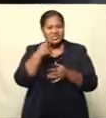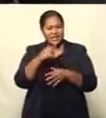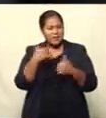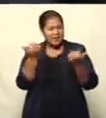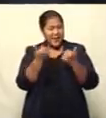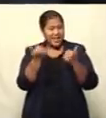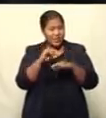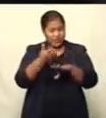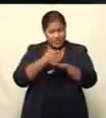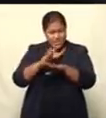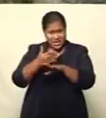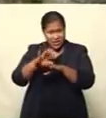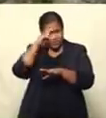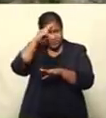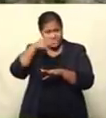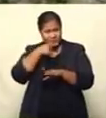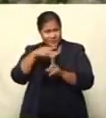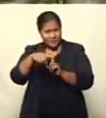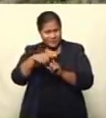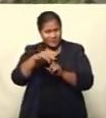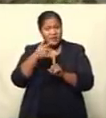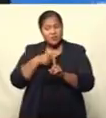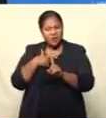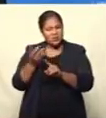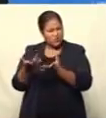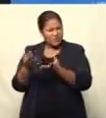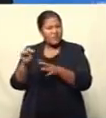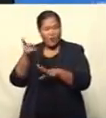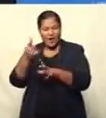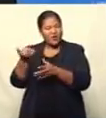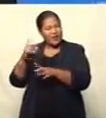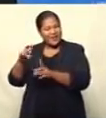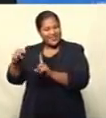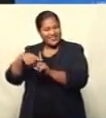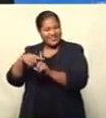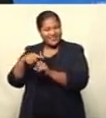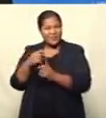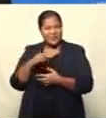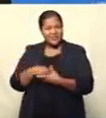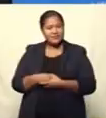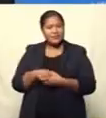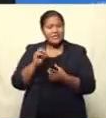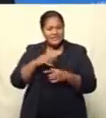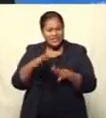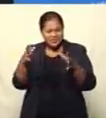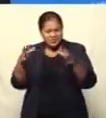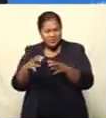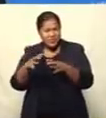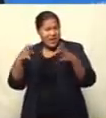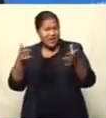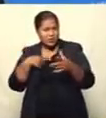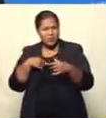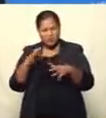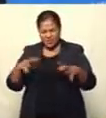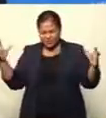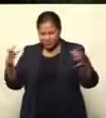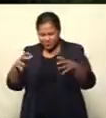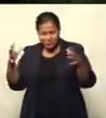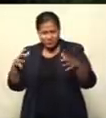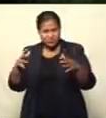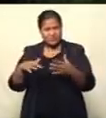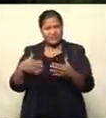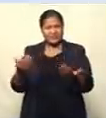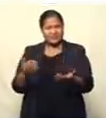of new cases are linked to existing clusters. These clusters are large because they're associated with mass gathering events, in this